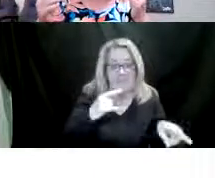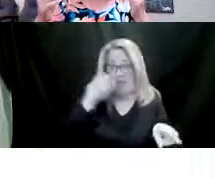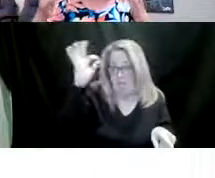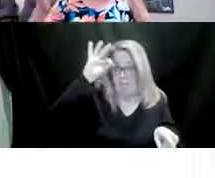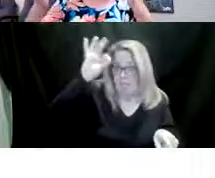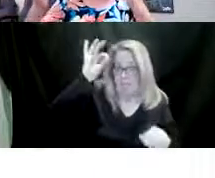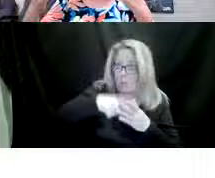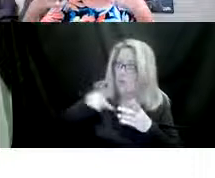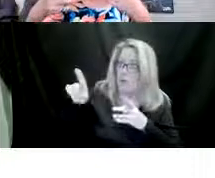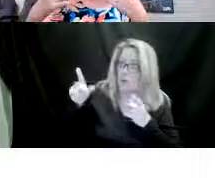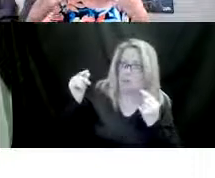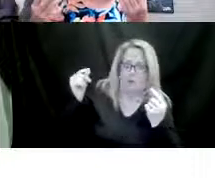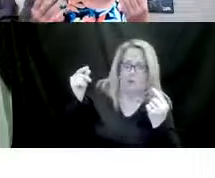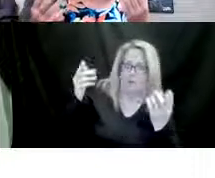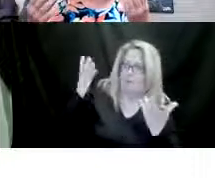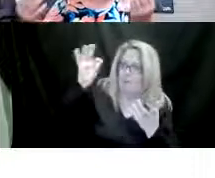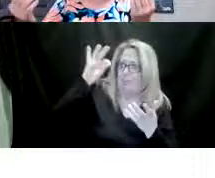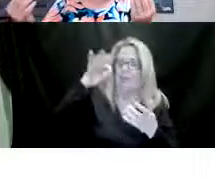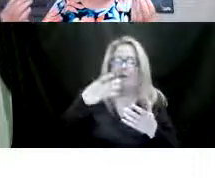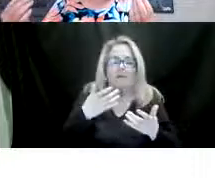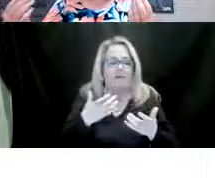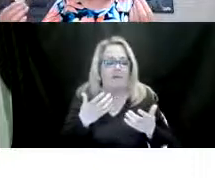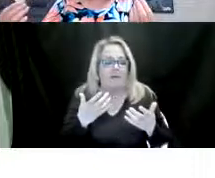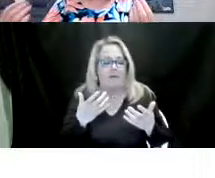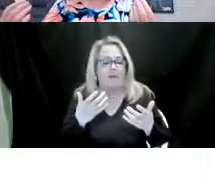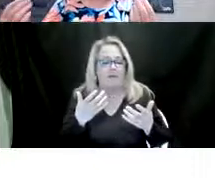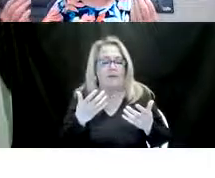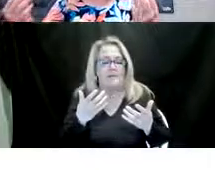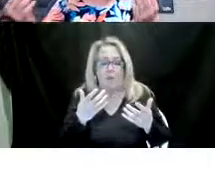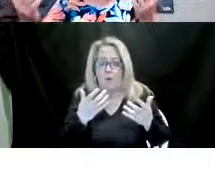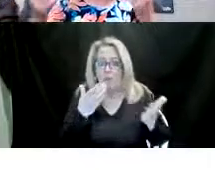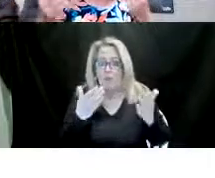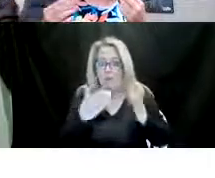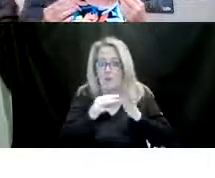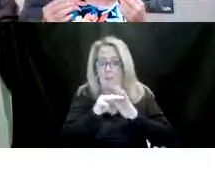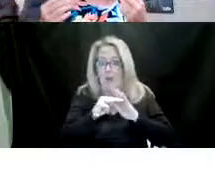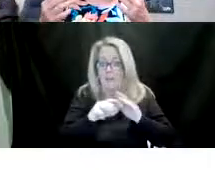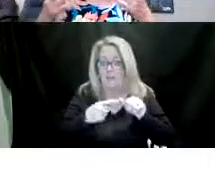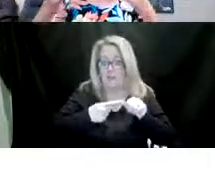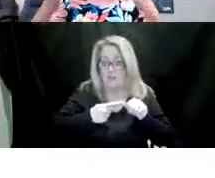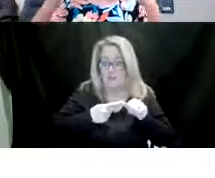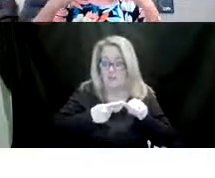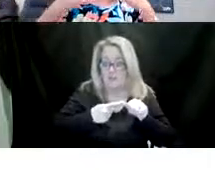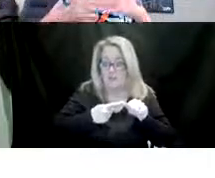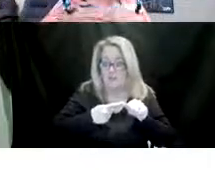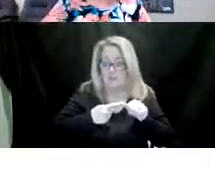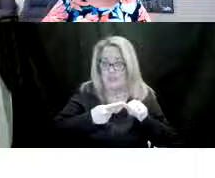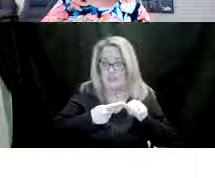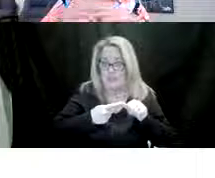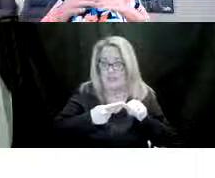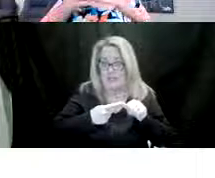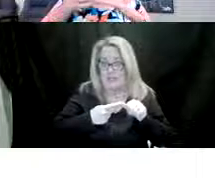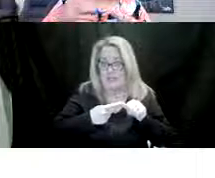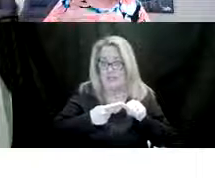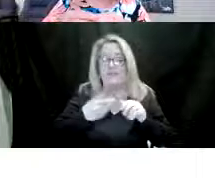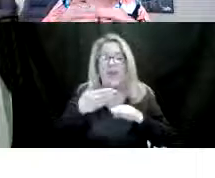it is that you might be asking or what the activity is. And then after the child has had